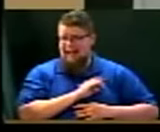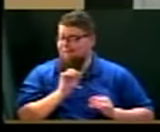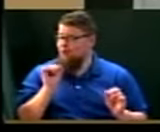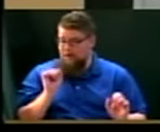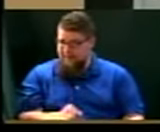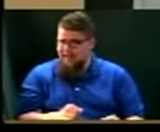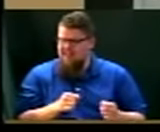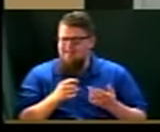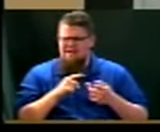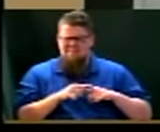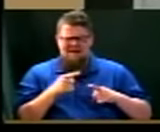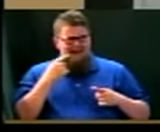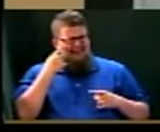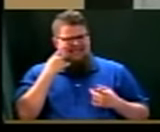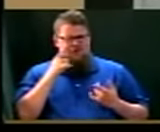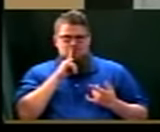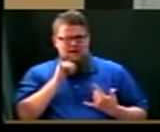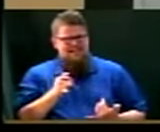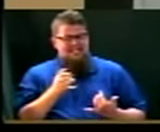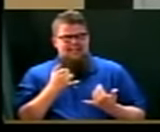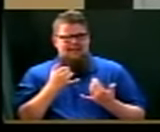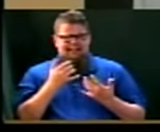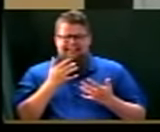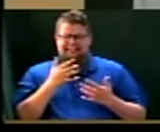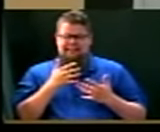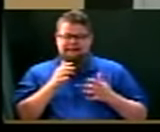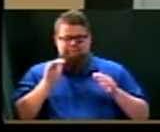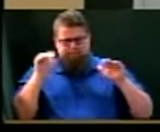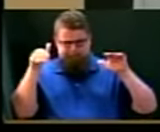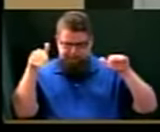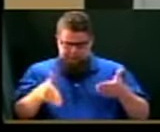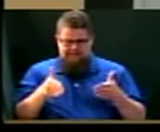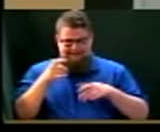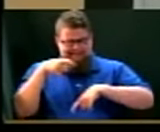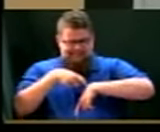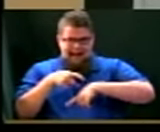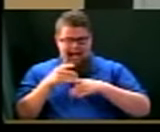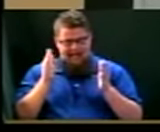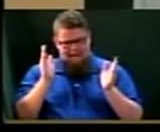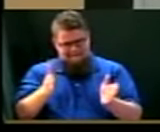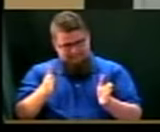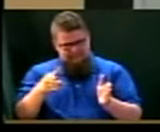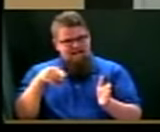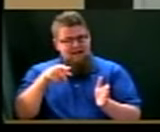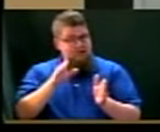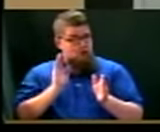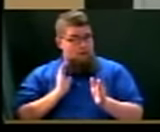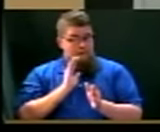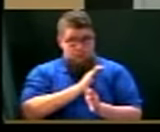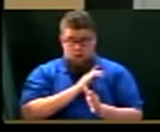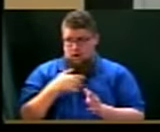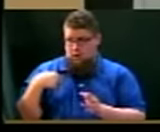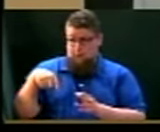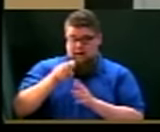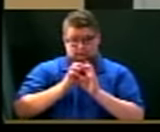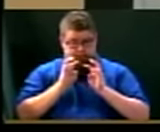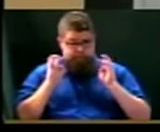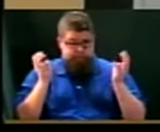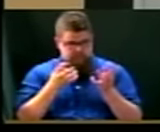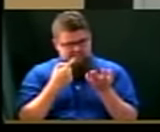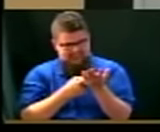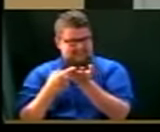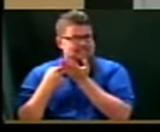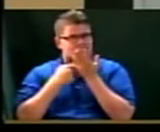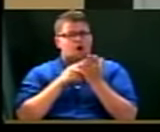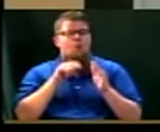I think we need to spend a dedicated time frame as a board discussing what we want to see in here,